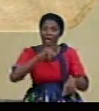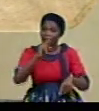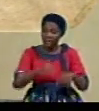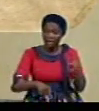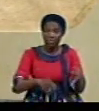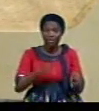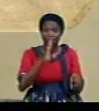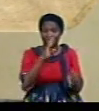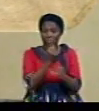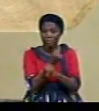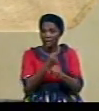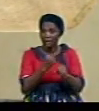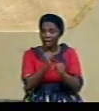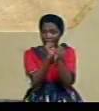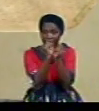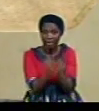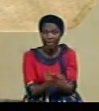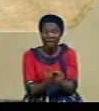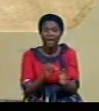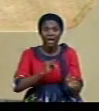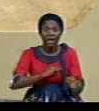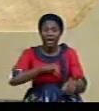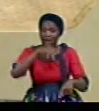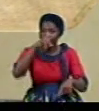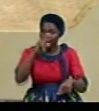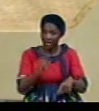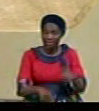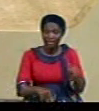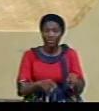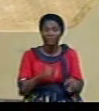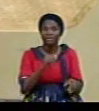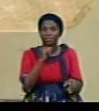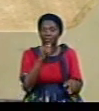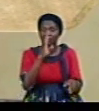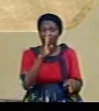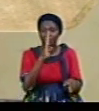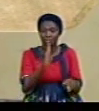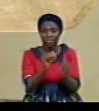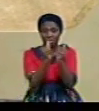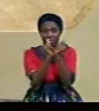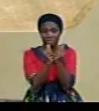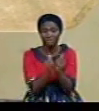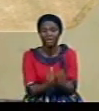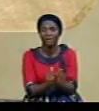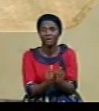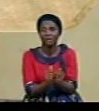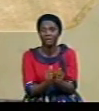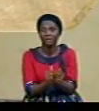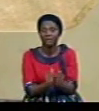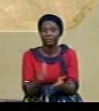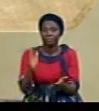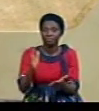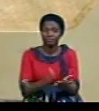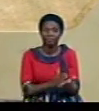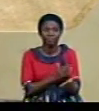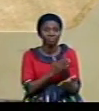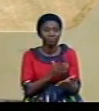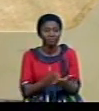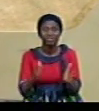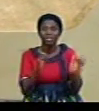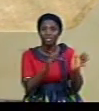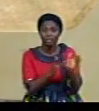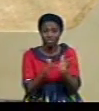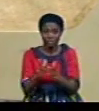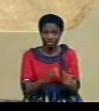I cannot be bound I cannot be bound I cannot